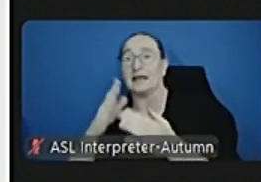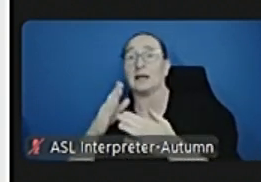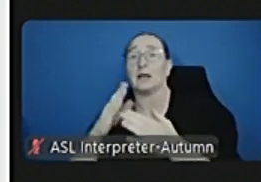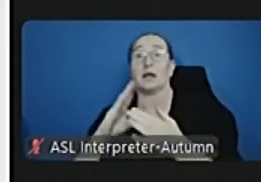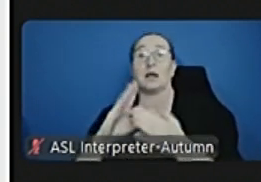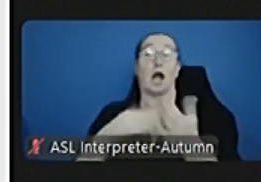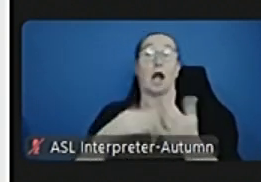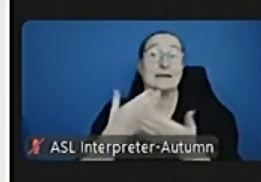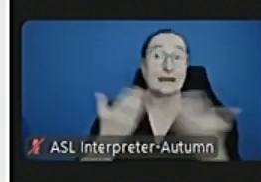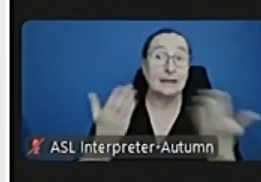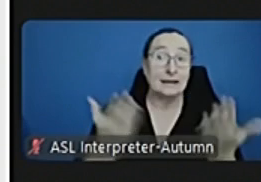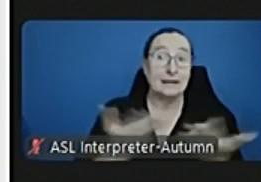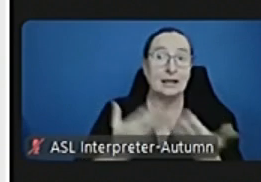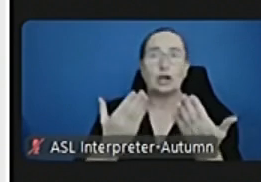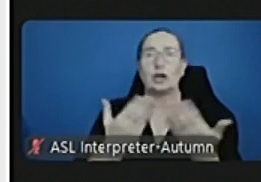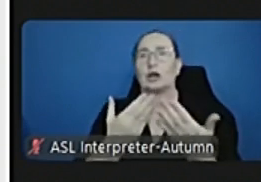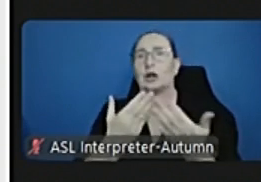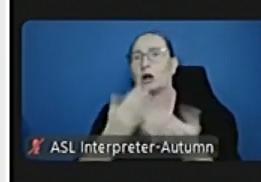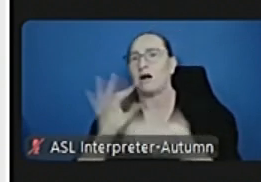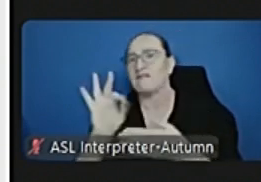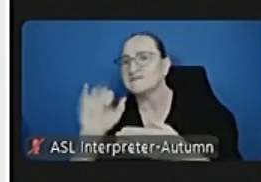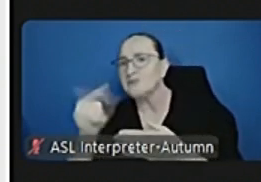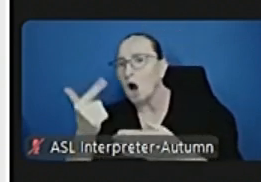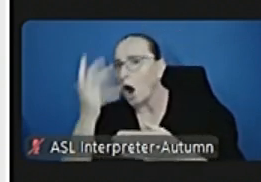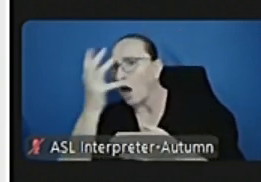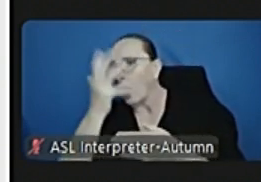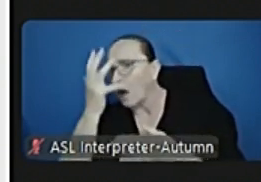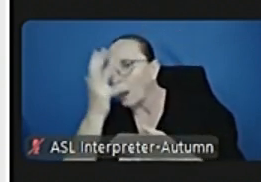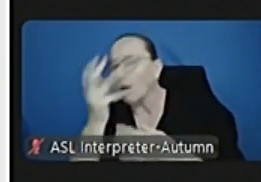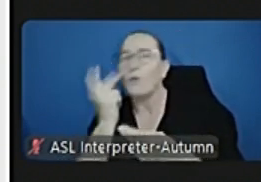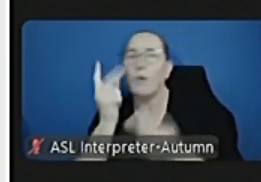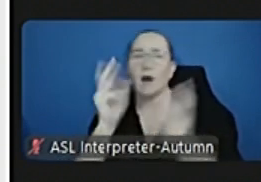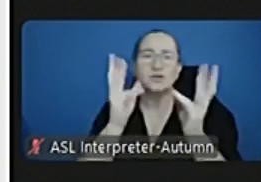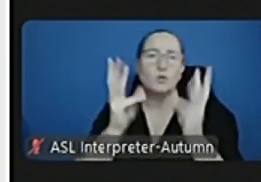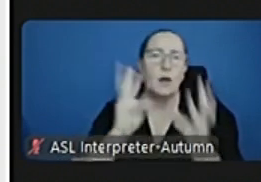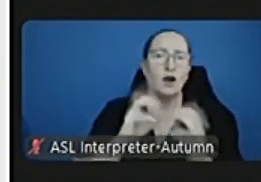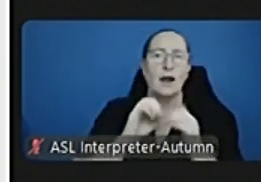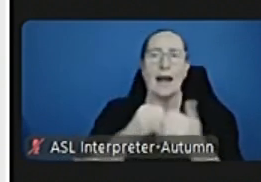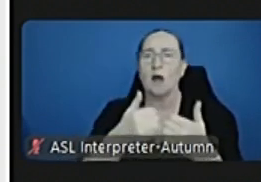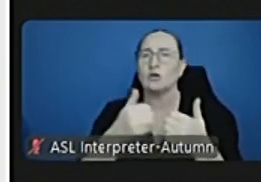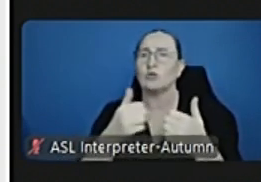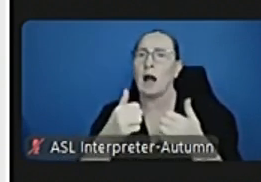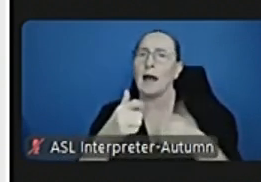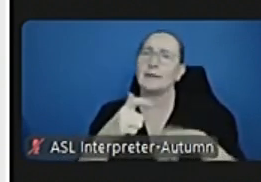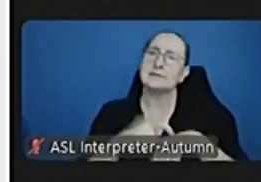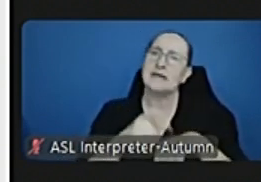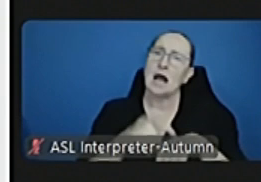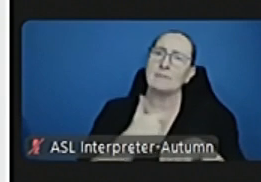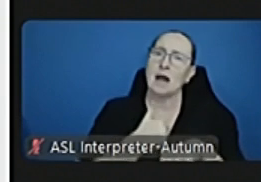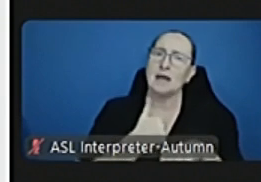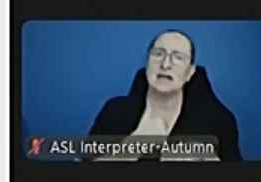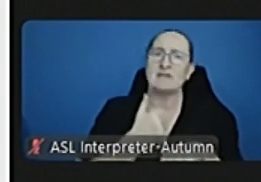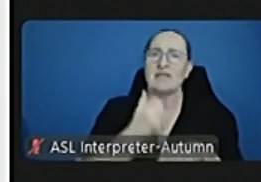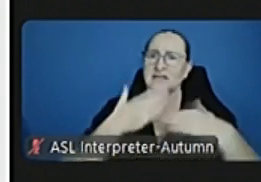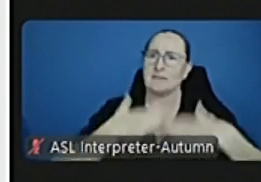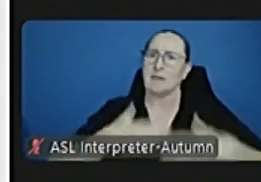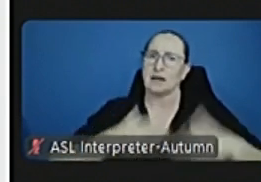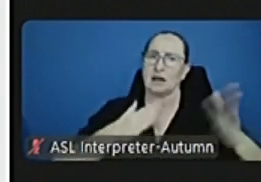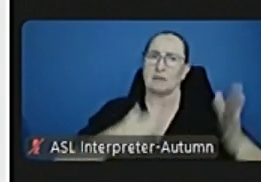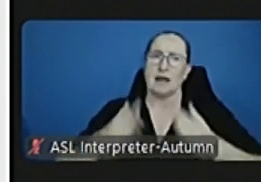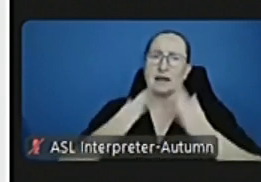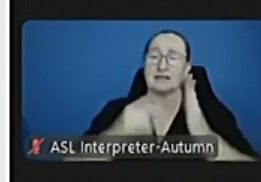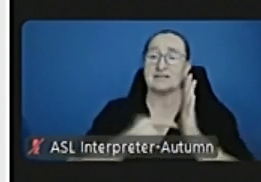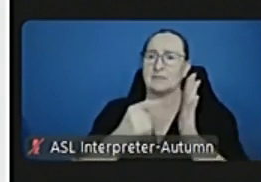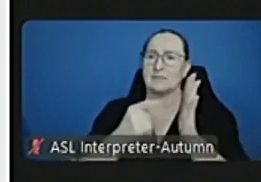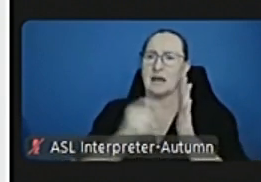take? The fog, watch the weather, how do I pace myself to get here? That's plotting and planning. And sometimes that always